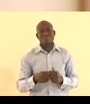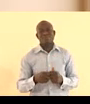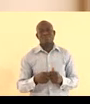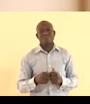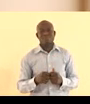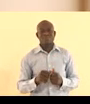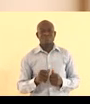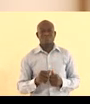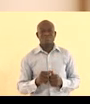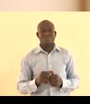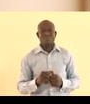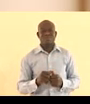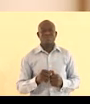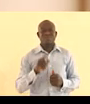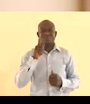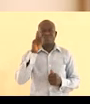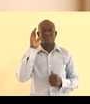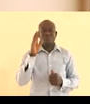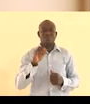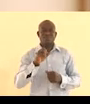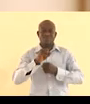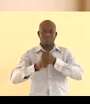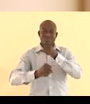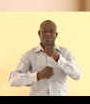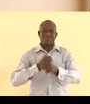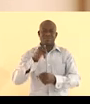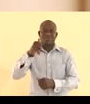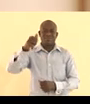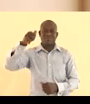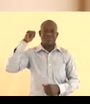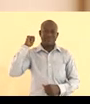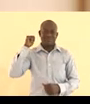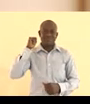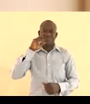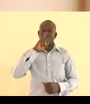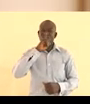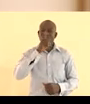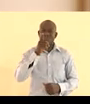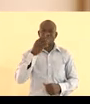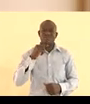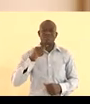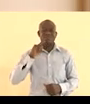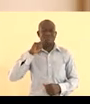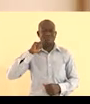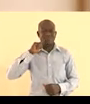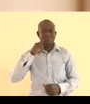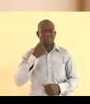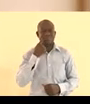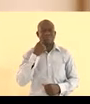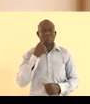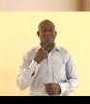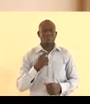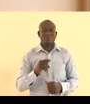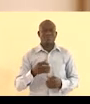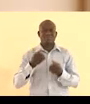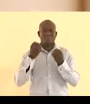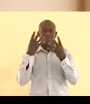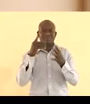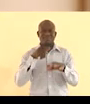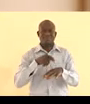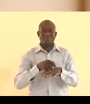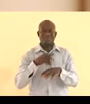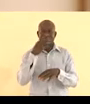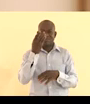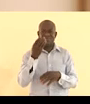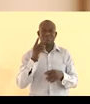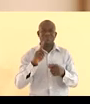Father. Okay. They will suffer rejection, because truth itself is bitter. And so most often when you